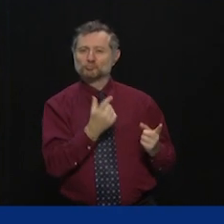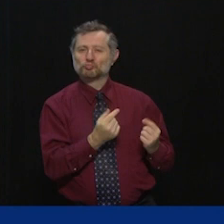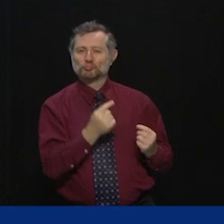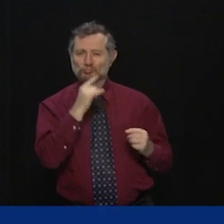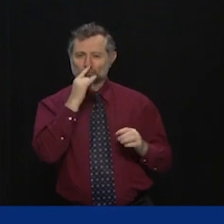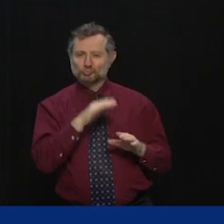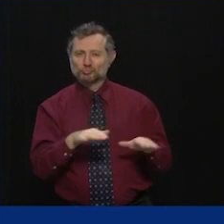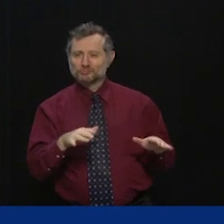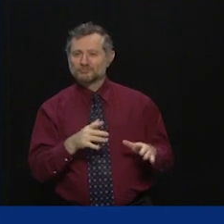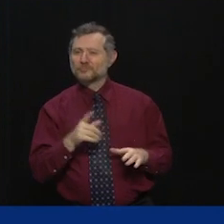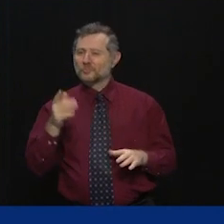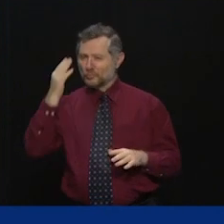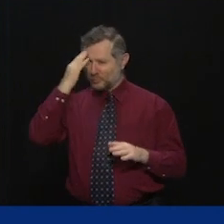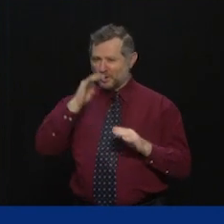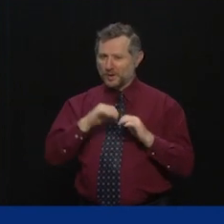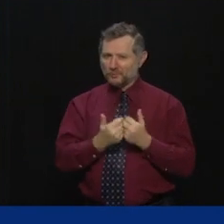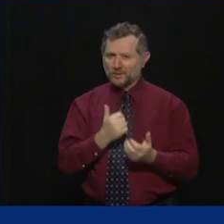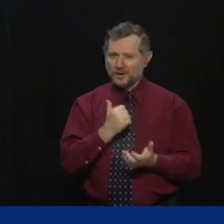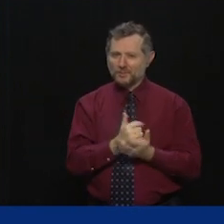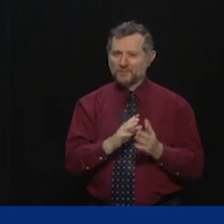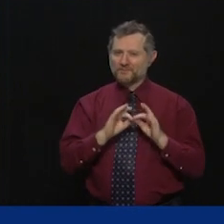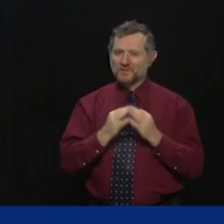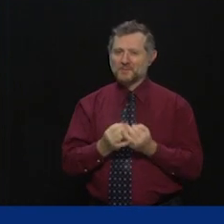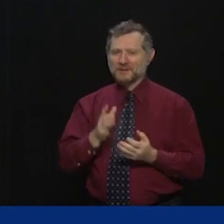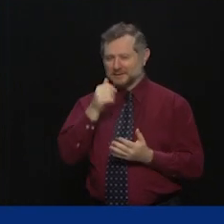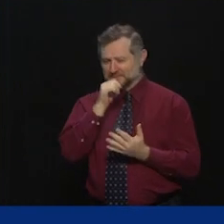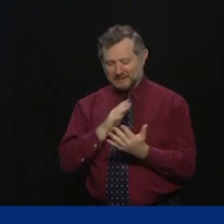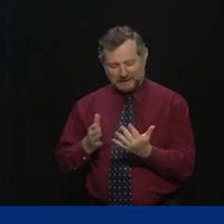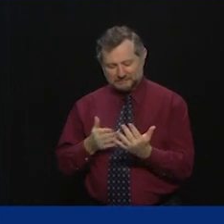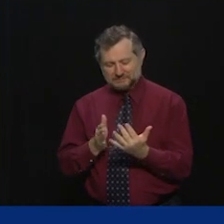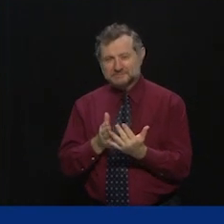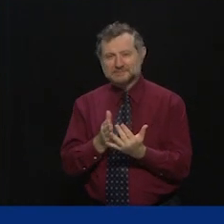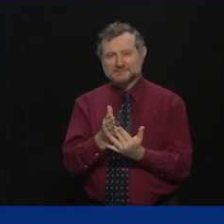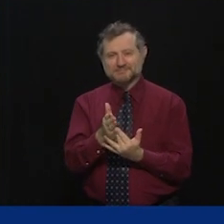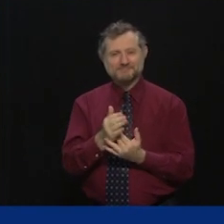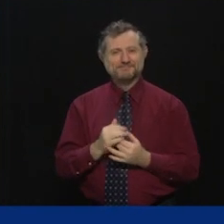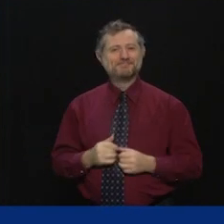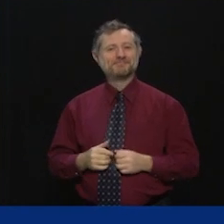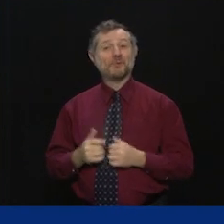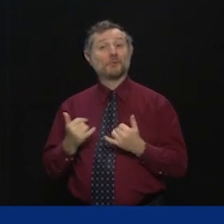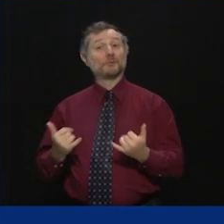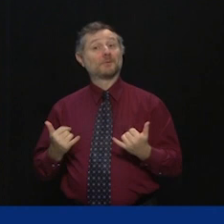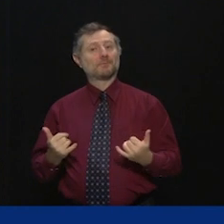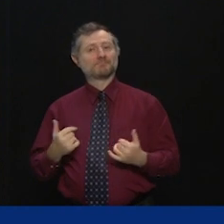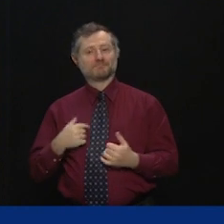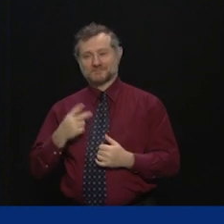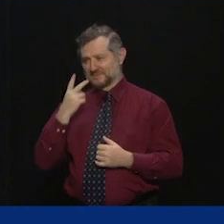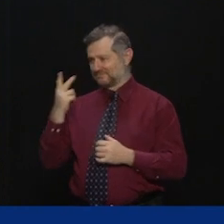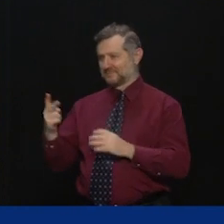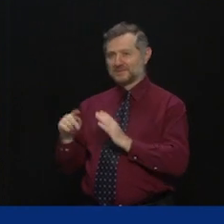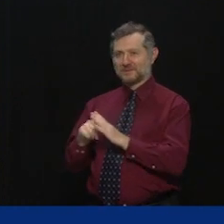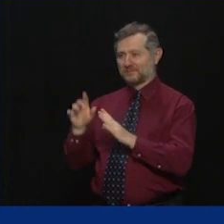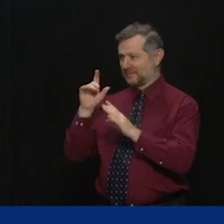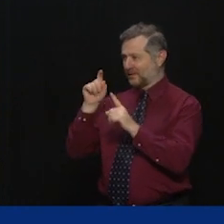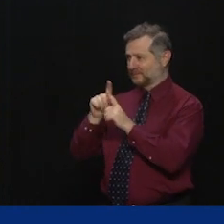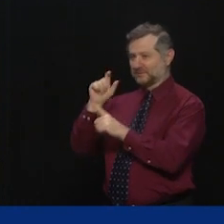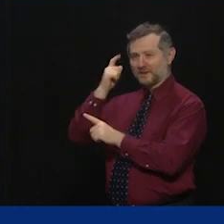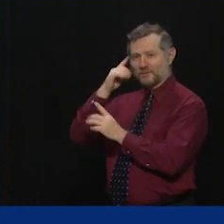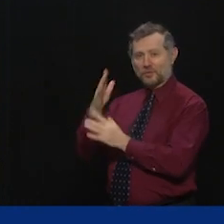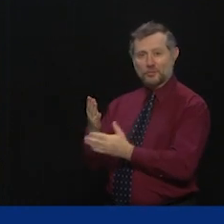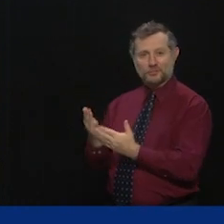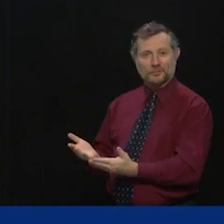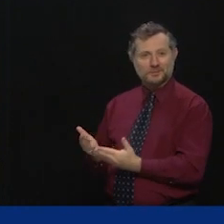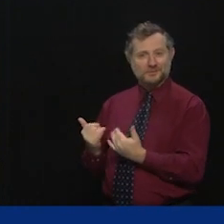to get our family through. And that feeling of your term of office, the fact that you're here at this